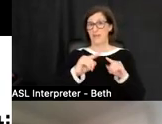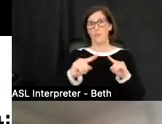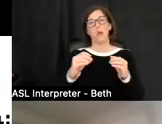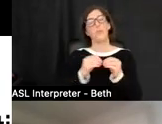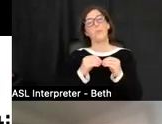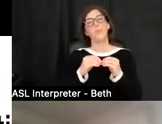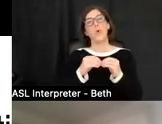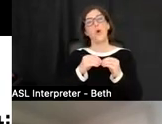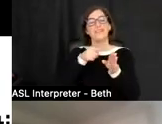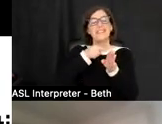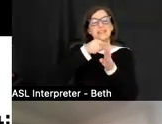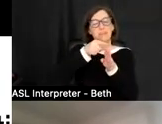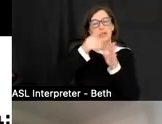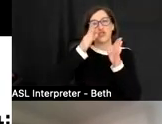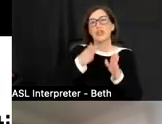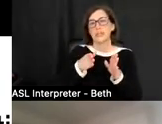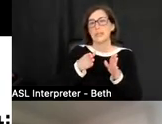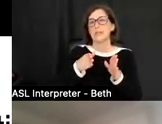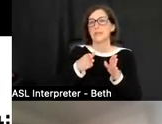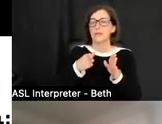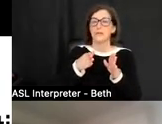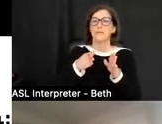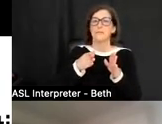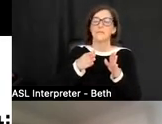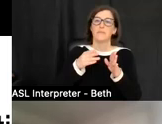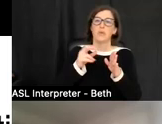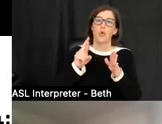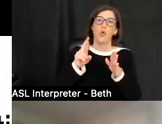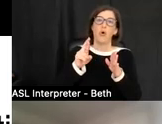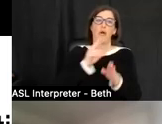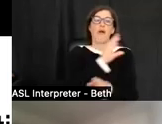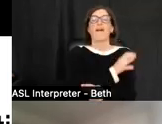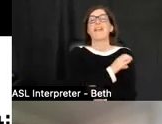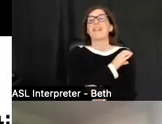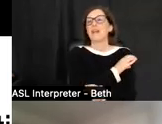the specialist or clinical